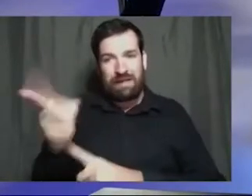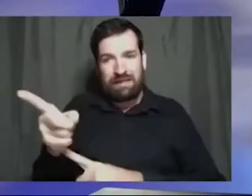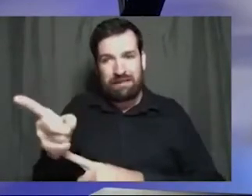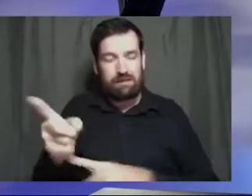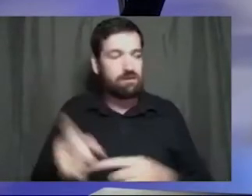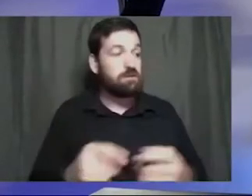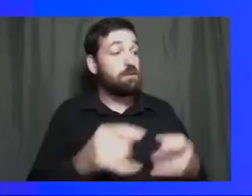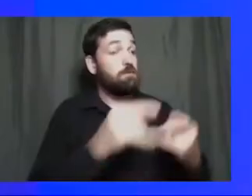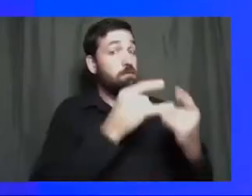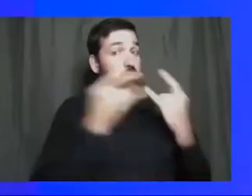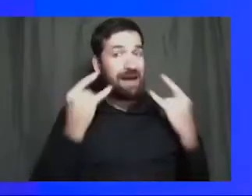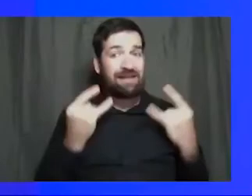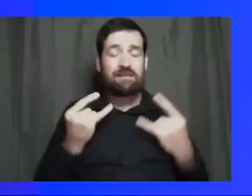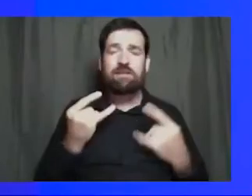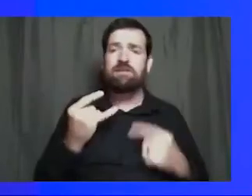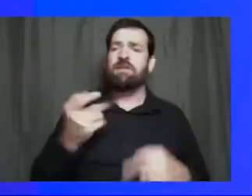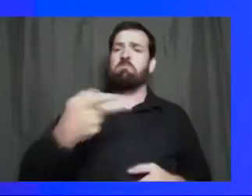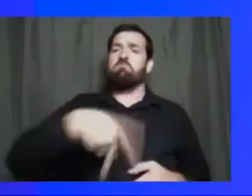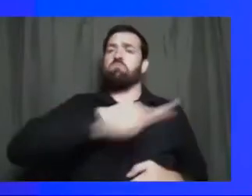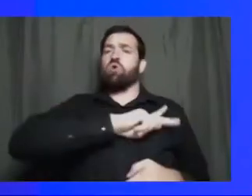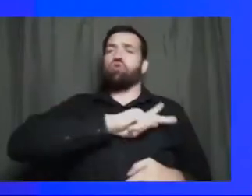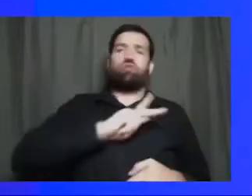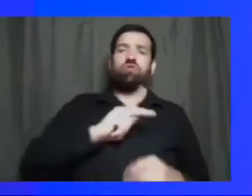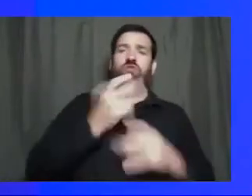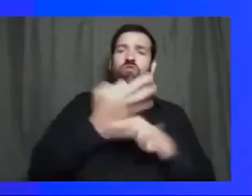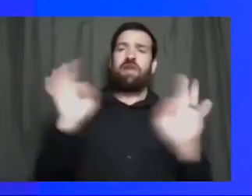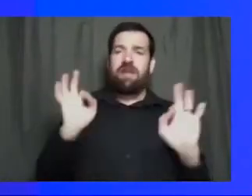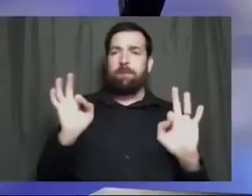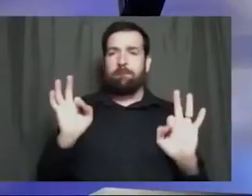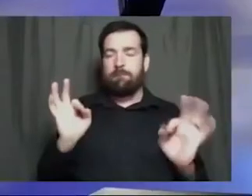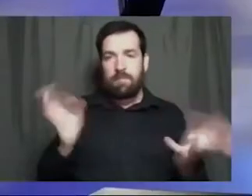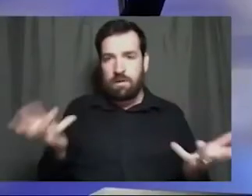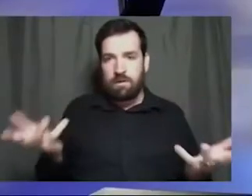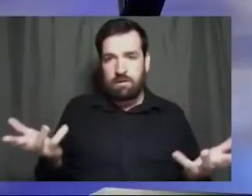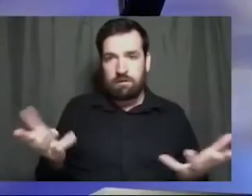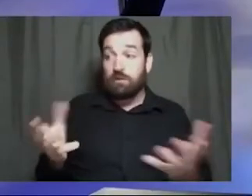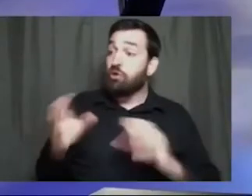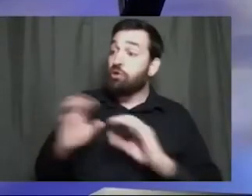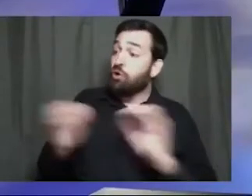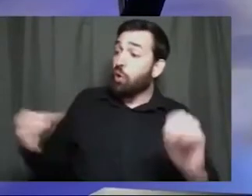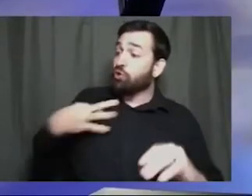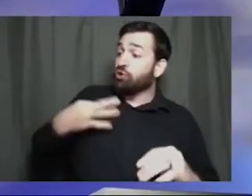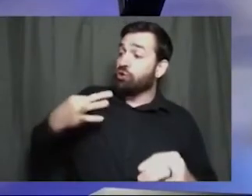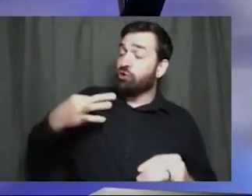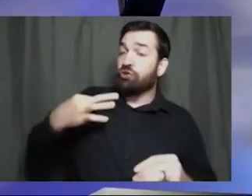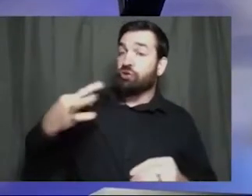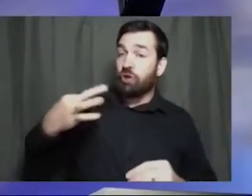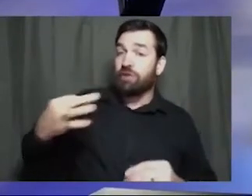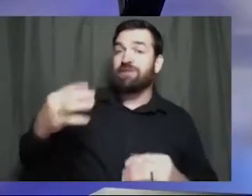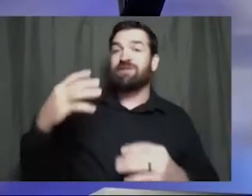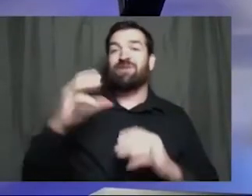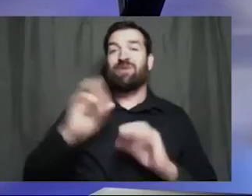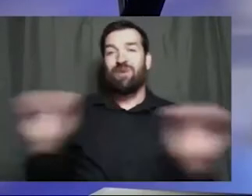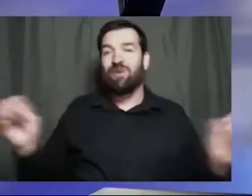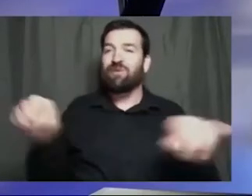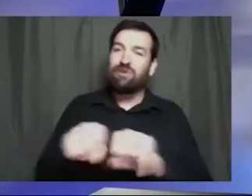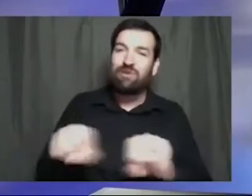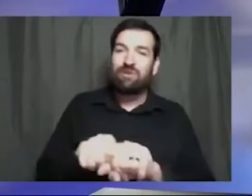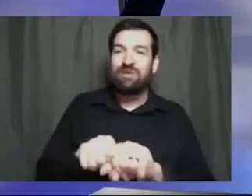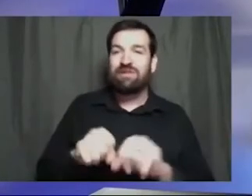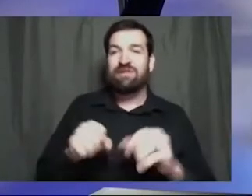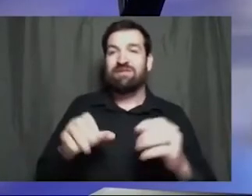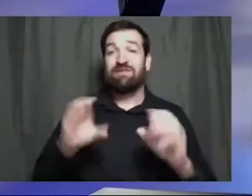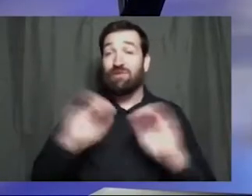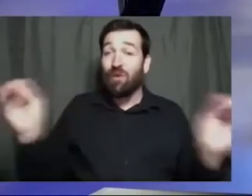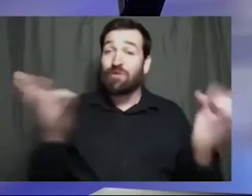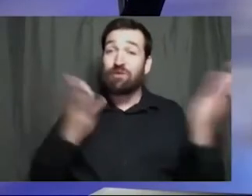on your personal freedom is just, you know. No shoot, no shirt, no shirt. What is it? No shoot. No shirt, no shoes, no service. Yes.